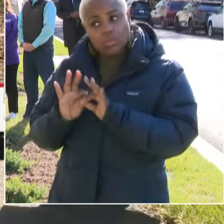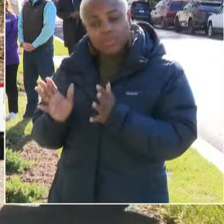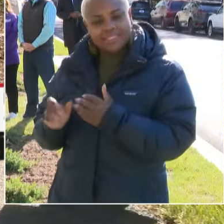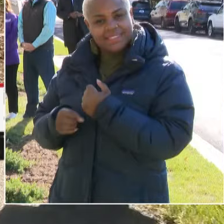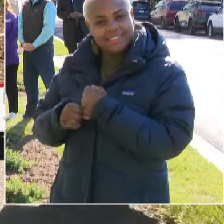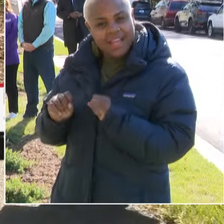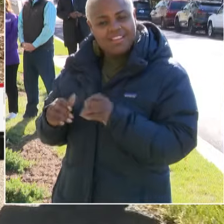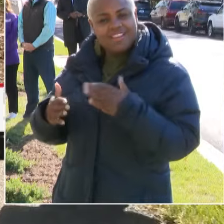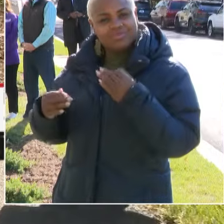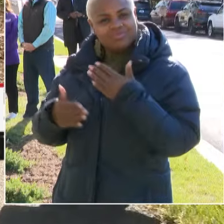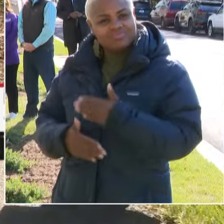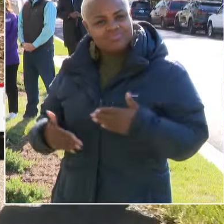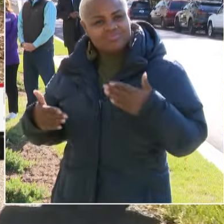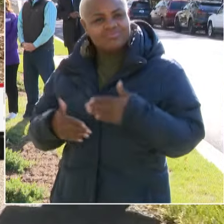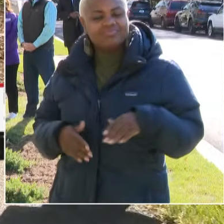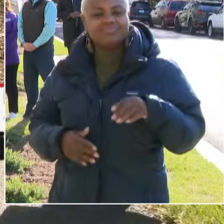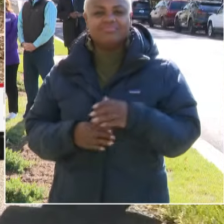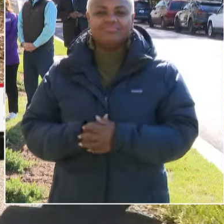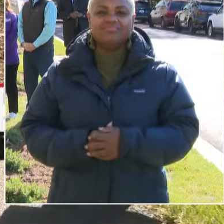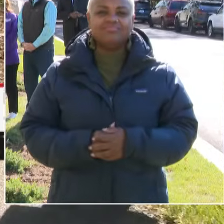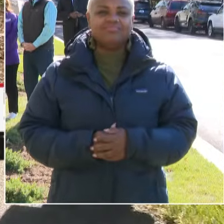it.